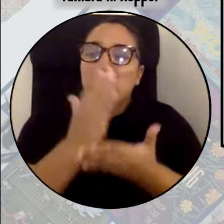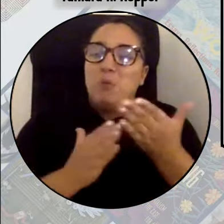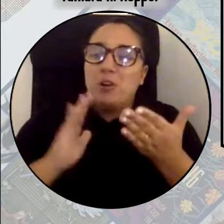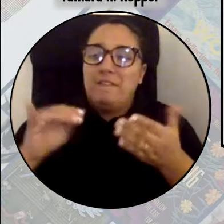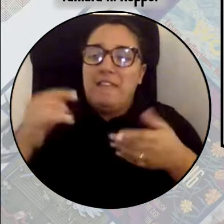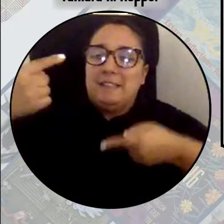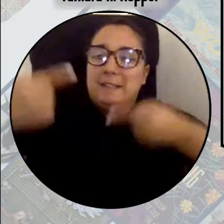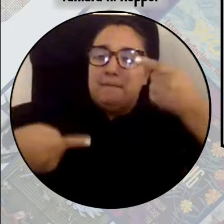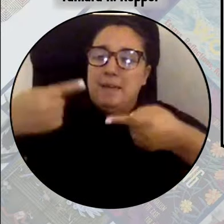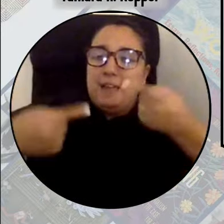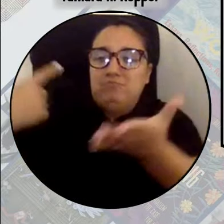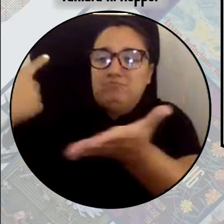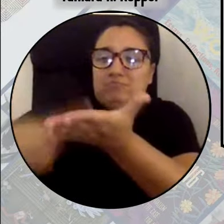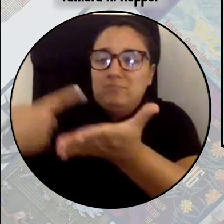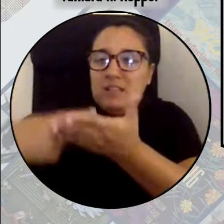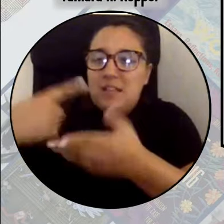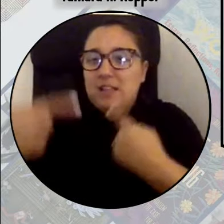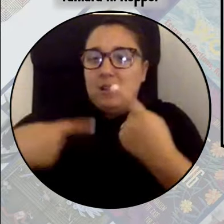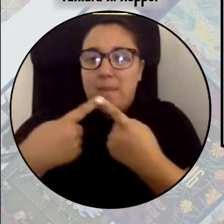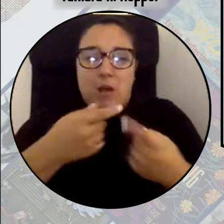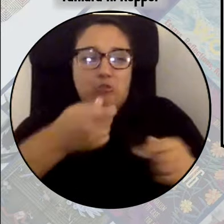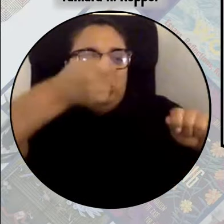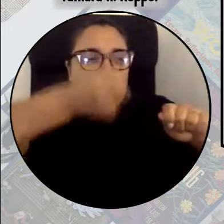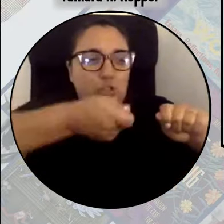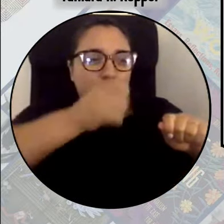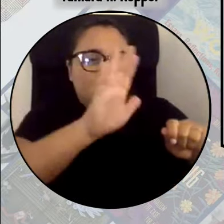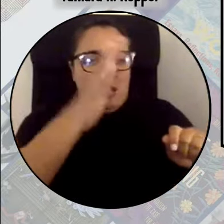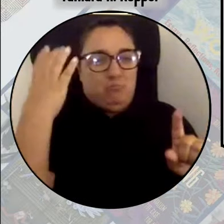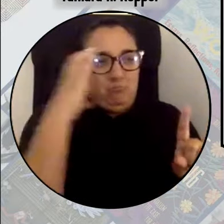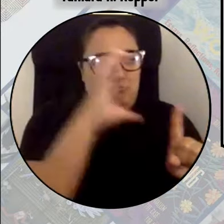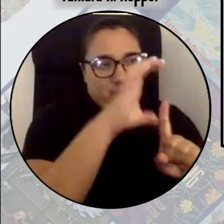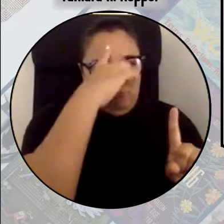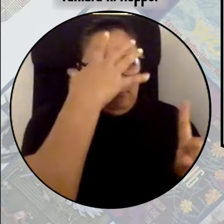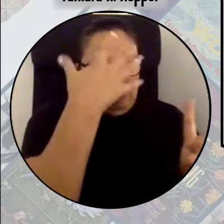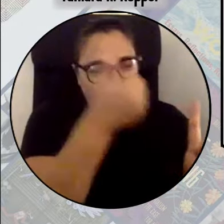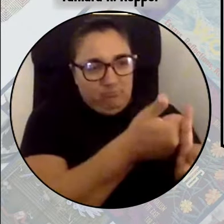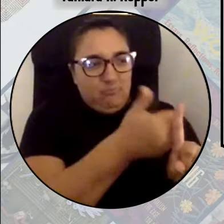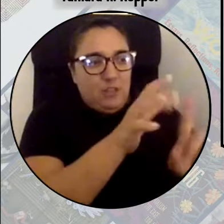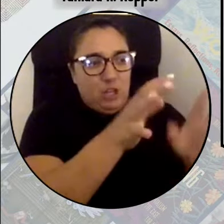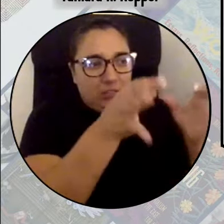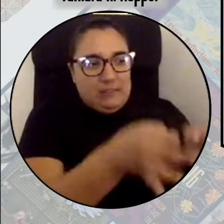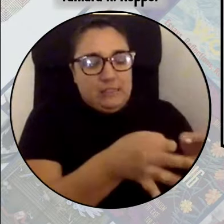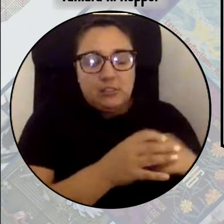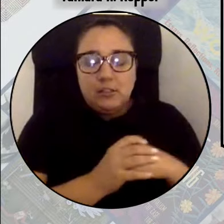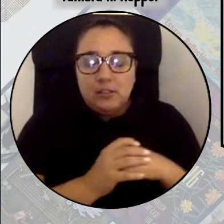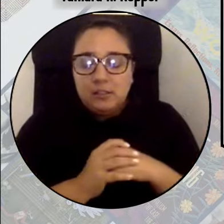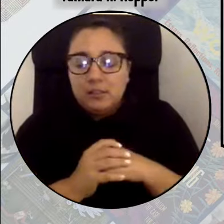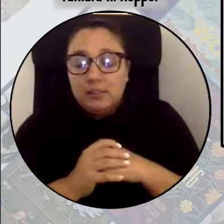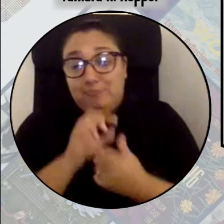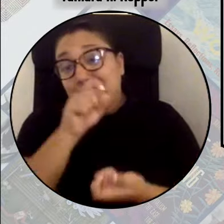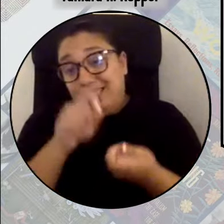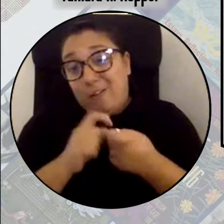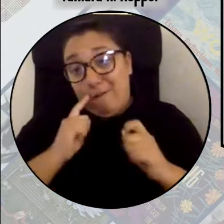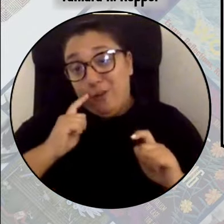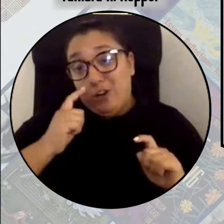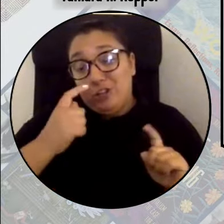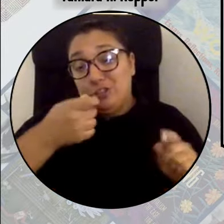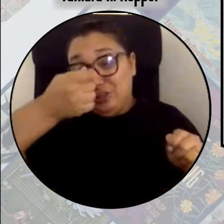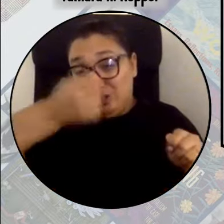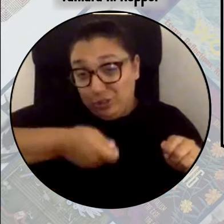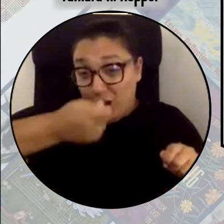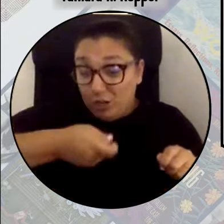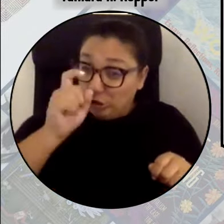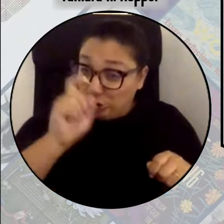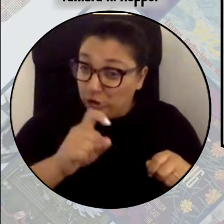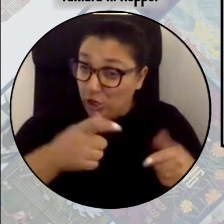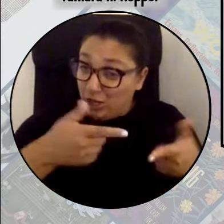of discretion of judges or prosecutors and so forth, particularly judges, right? In sentencing, should there be discretion,